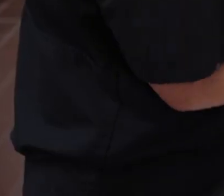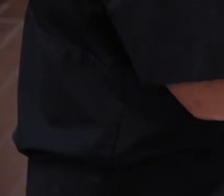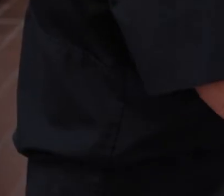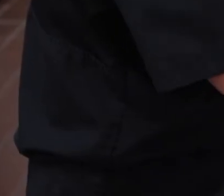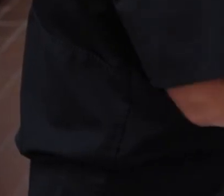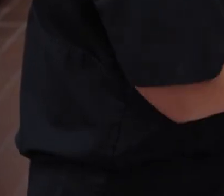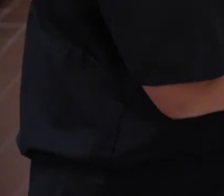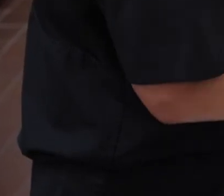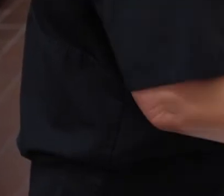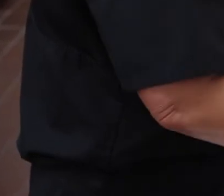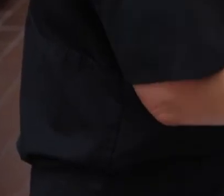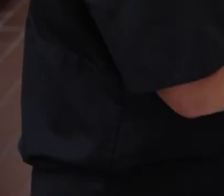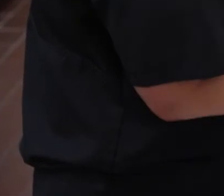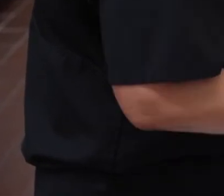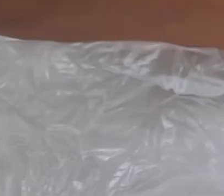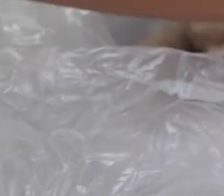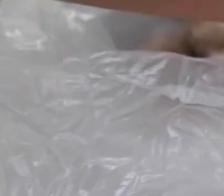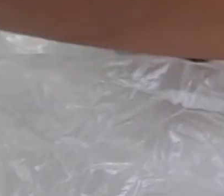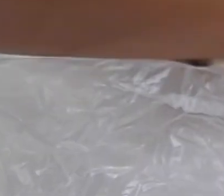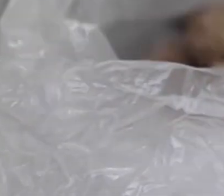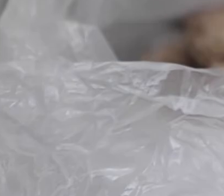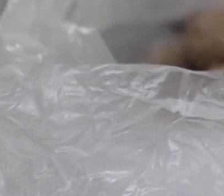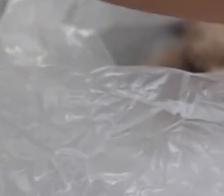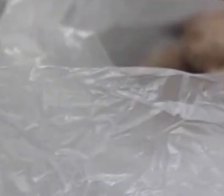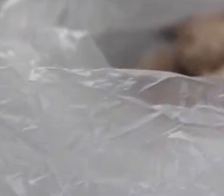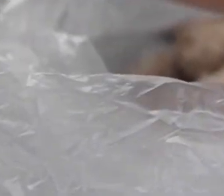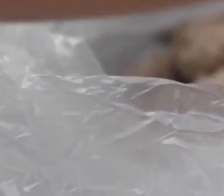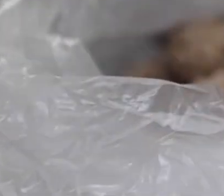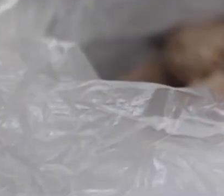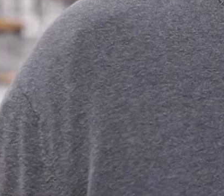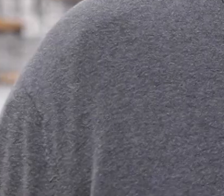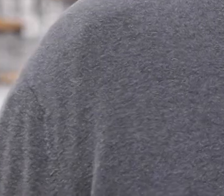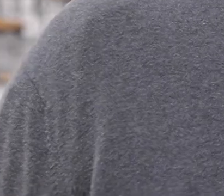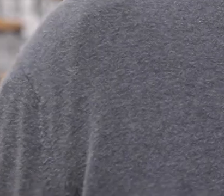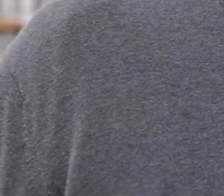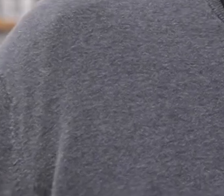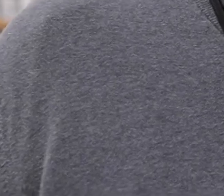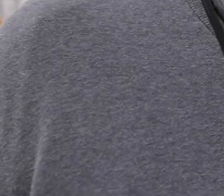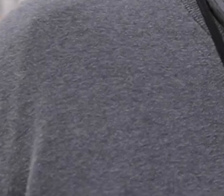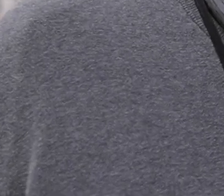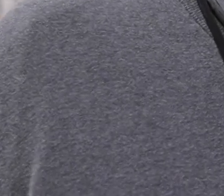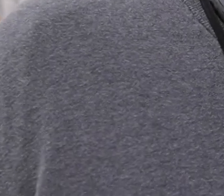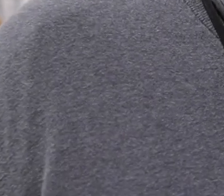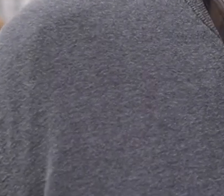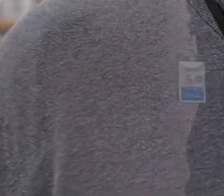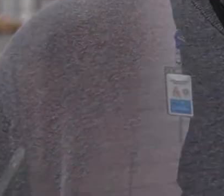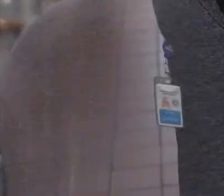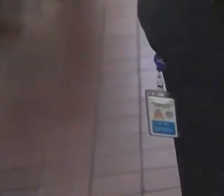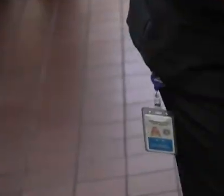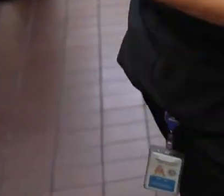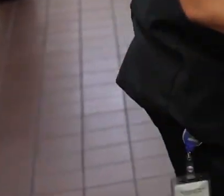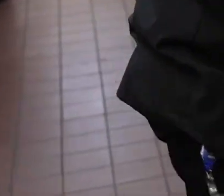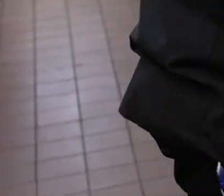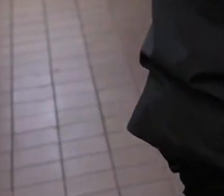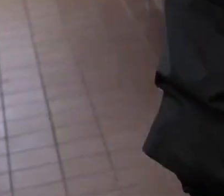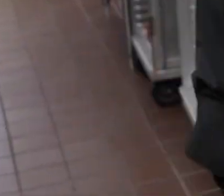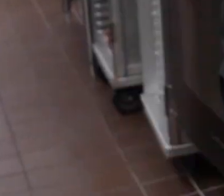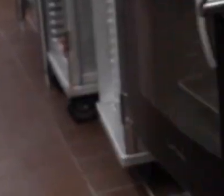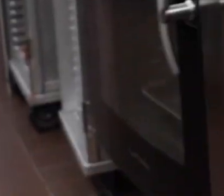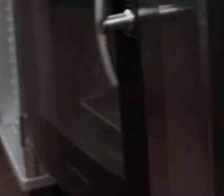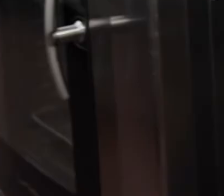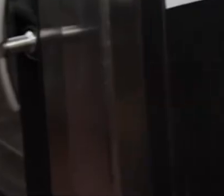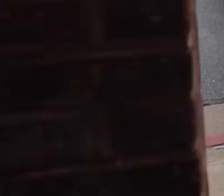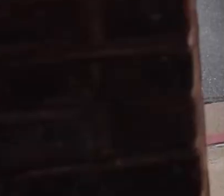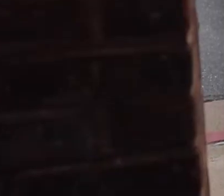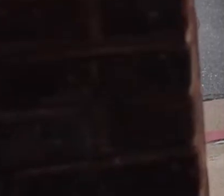the production that happens here at Clear Spring Middle School. She's not only preparing food for the middle school, but she's also preparing all the